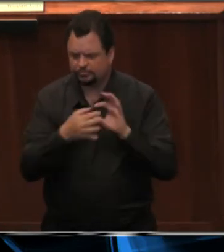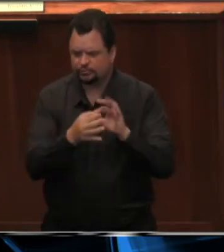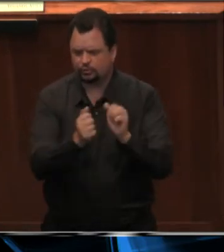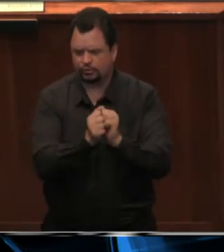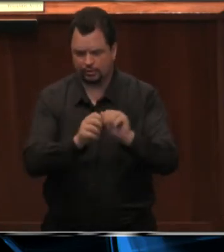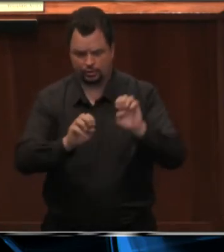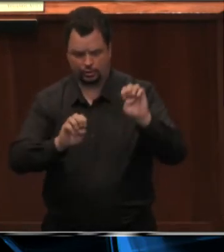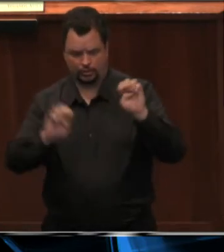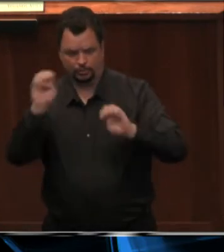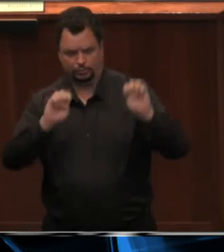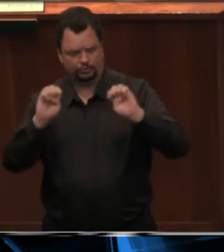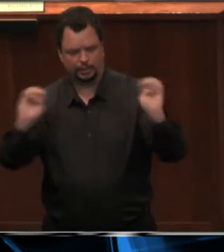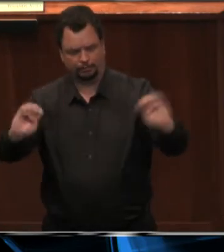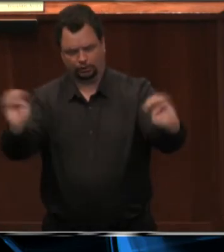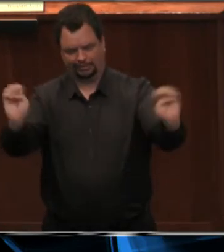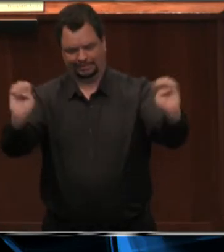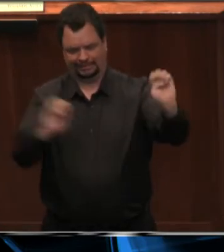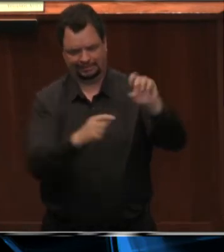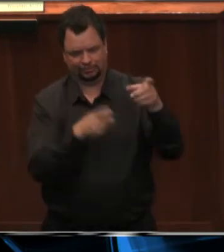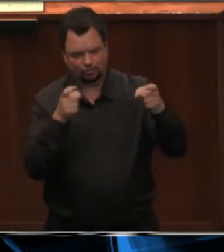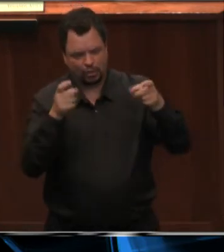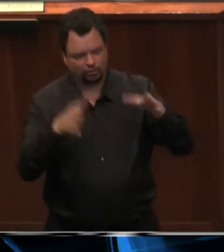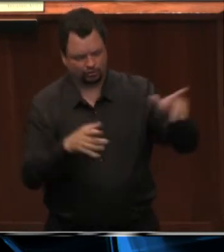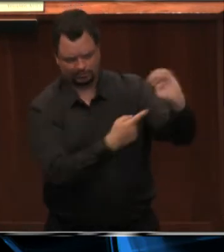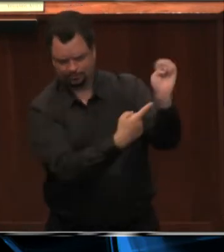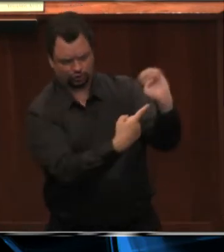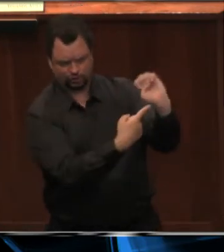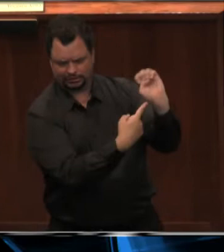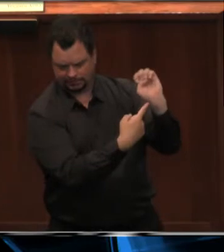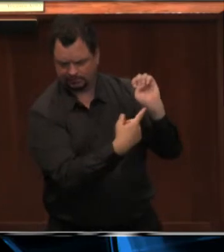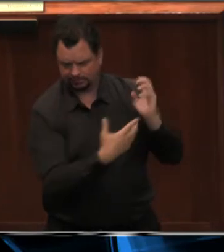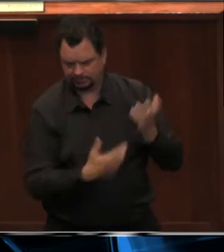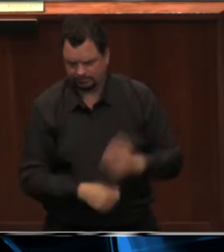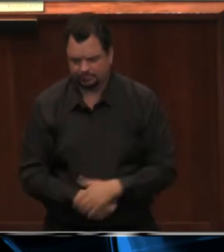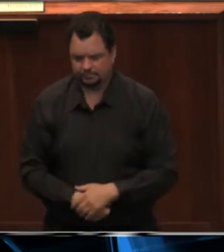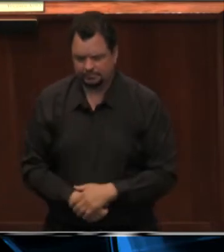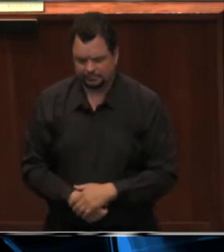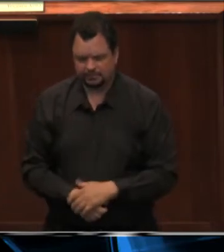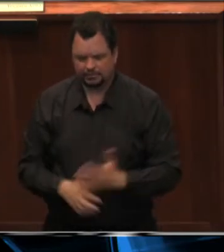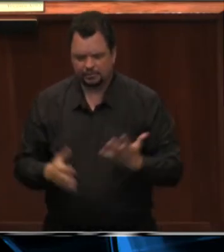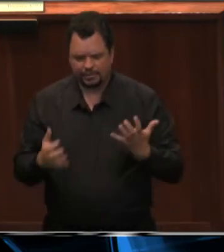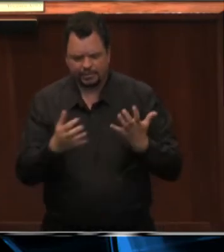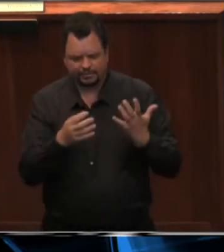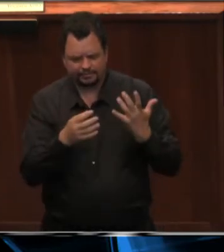many of these mitigation efforts then come to our team to help support and implement.